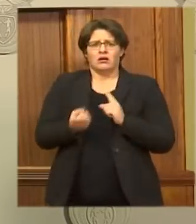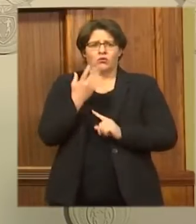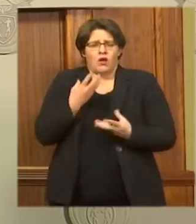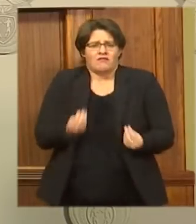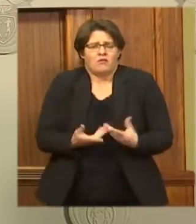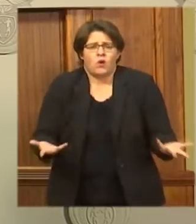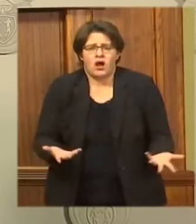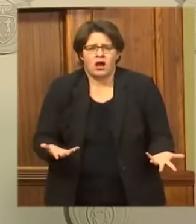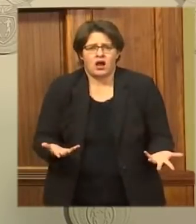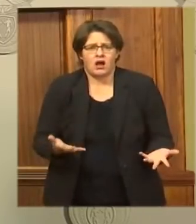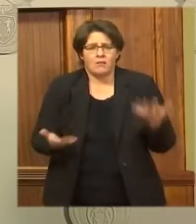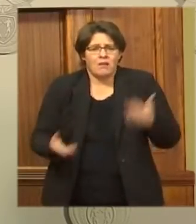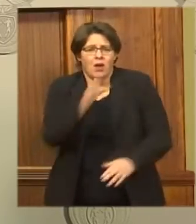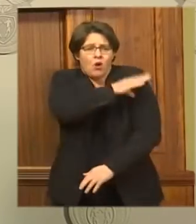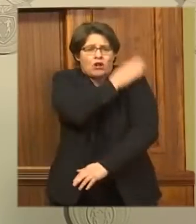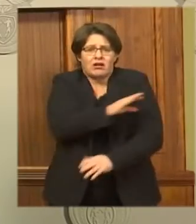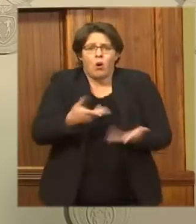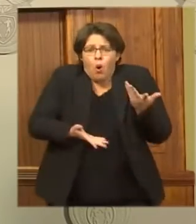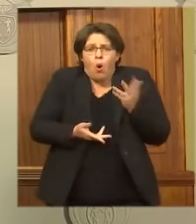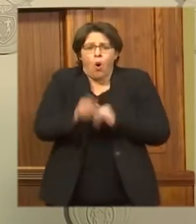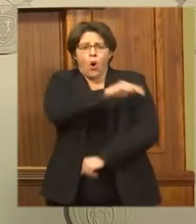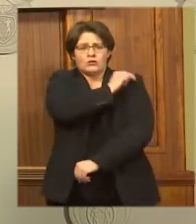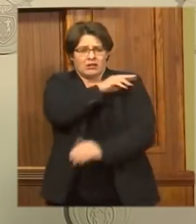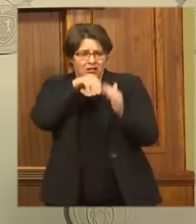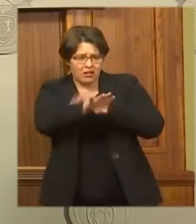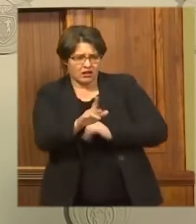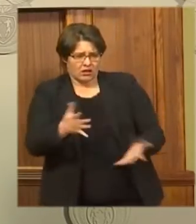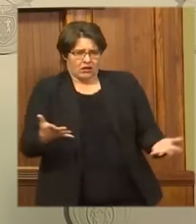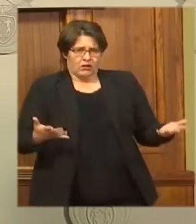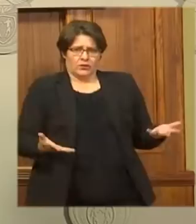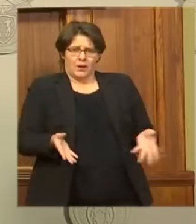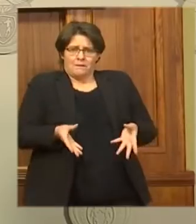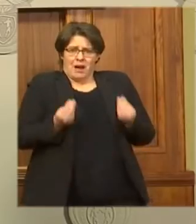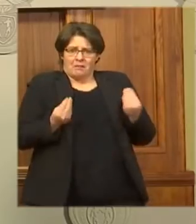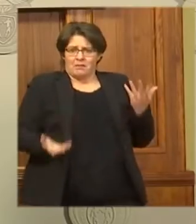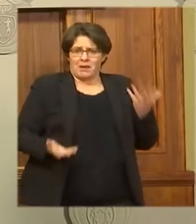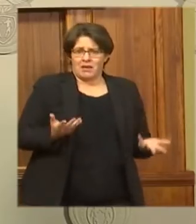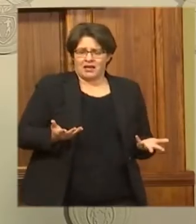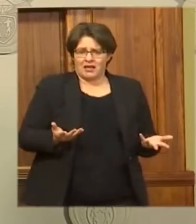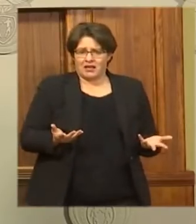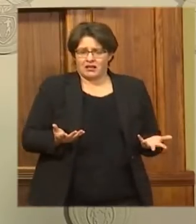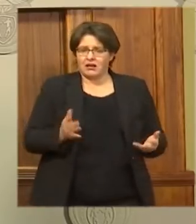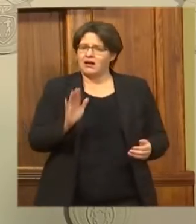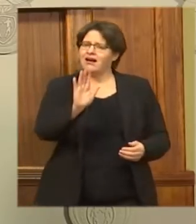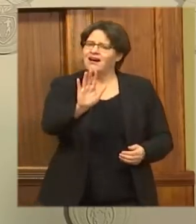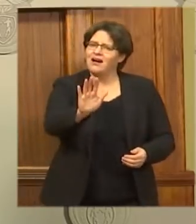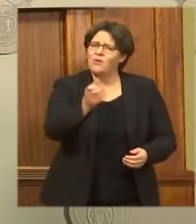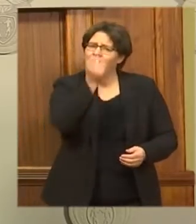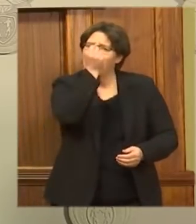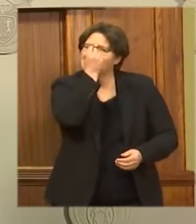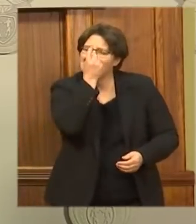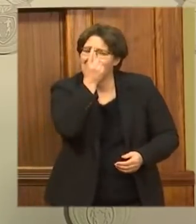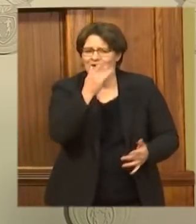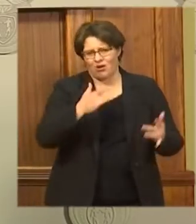even visiting a hospital. These concerns are understandable and reasonable